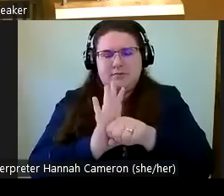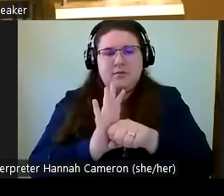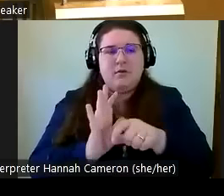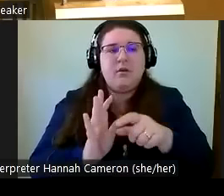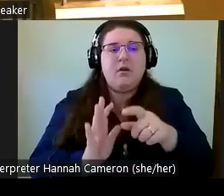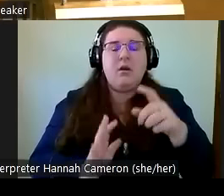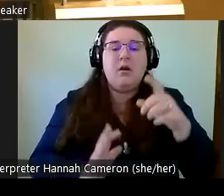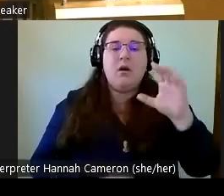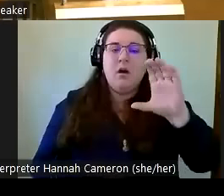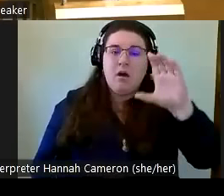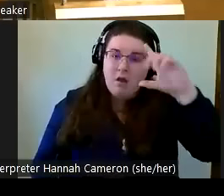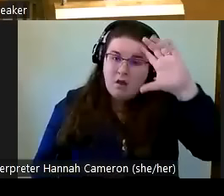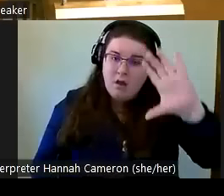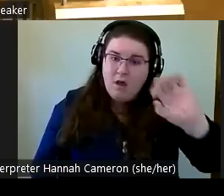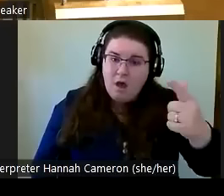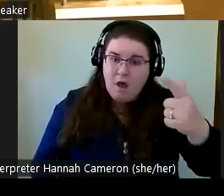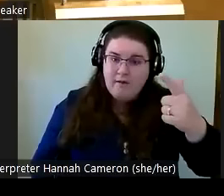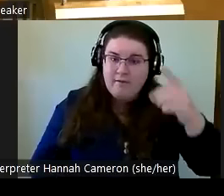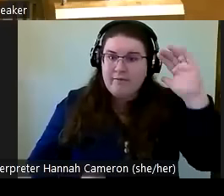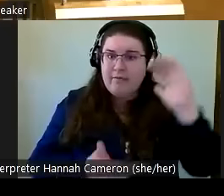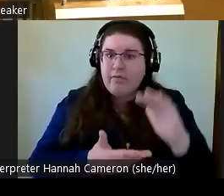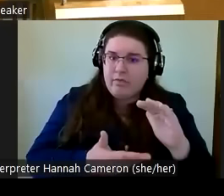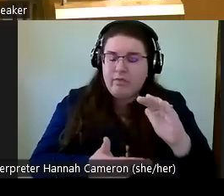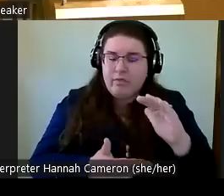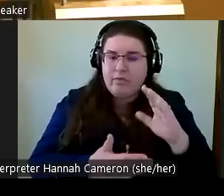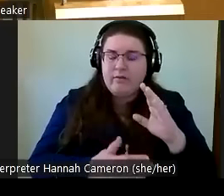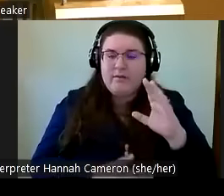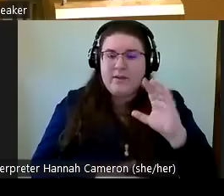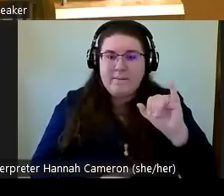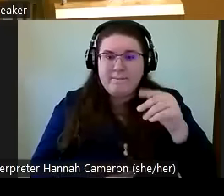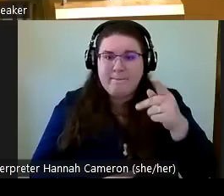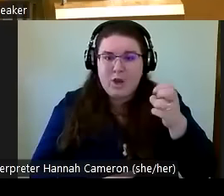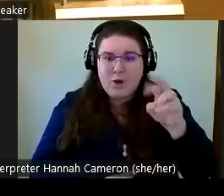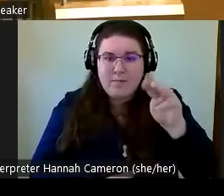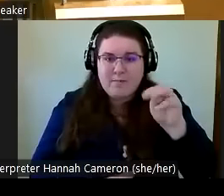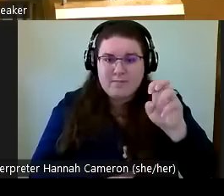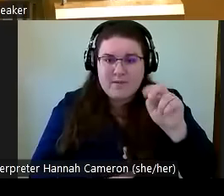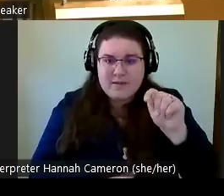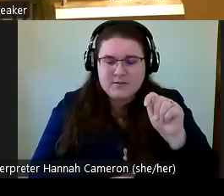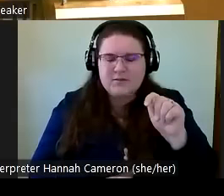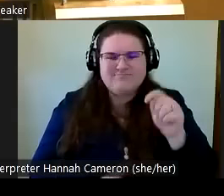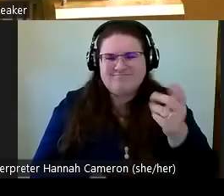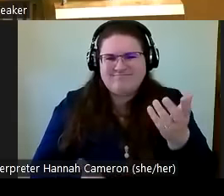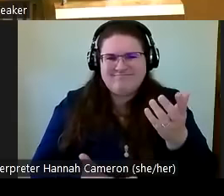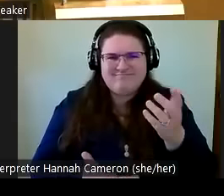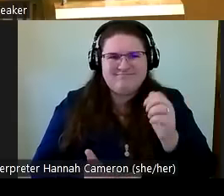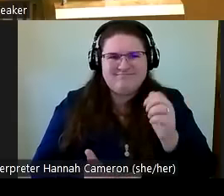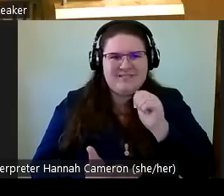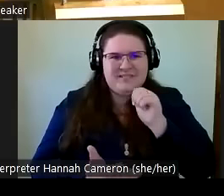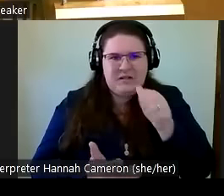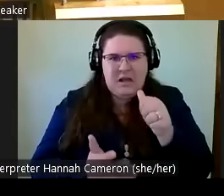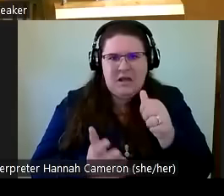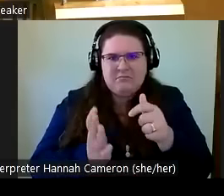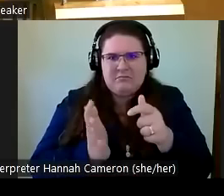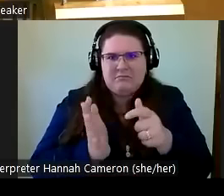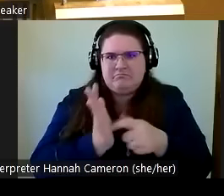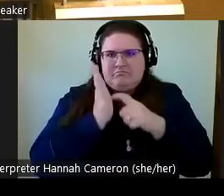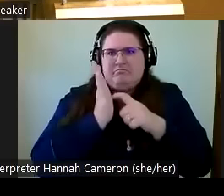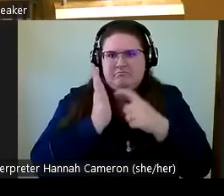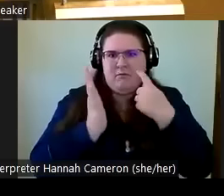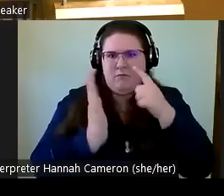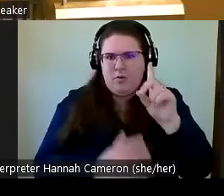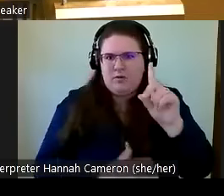disease. So in living people, the disease is diagnosed by disease-specific biomarkers. And it's also important to keep in mind